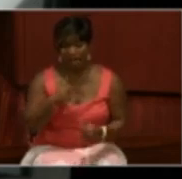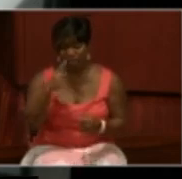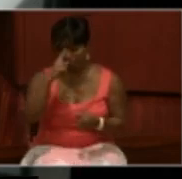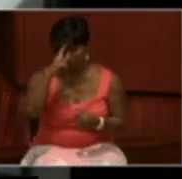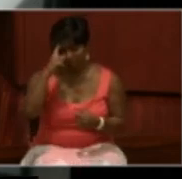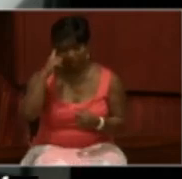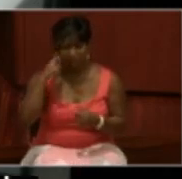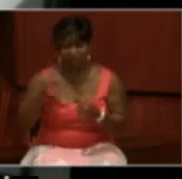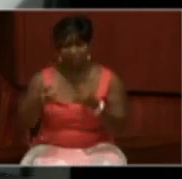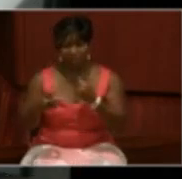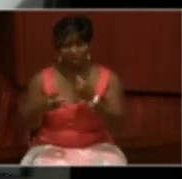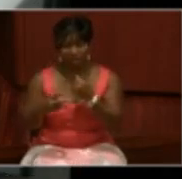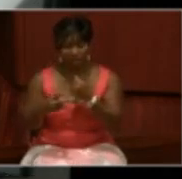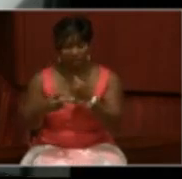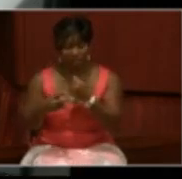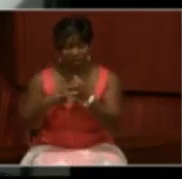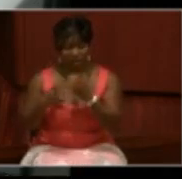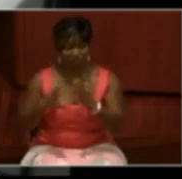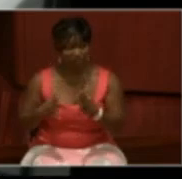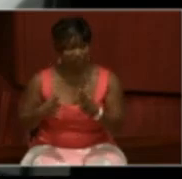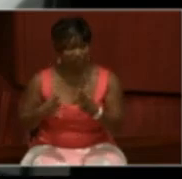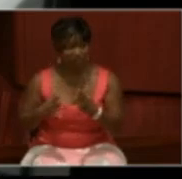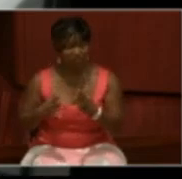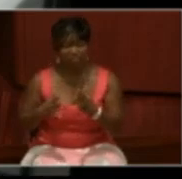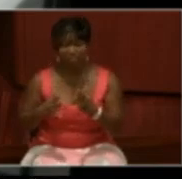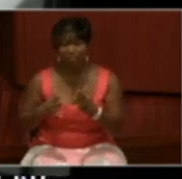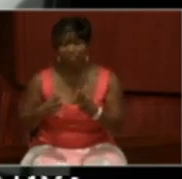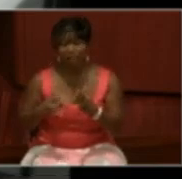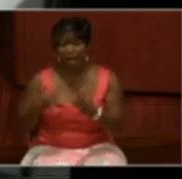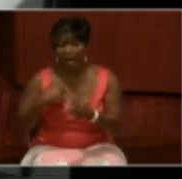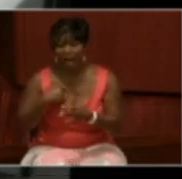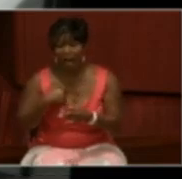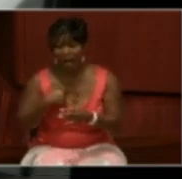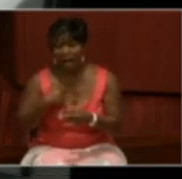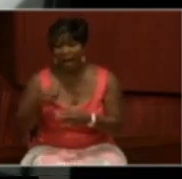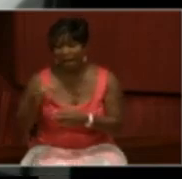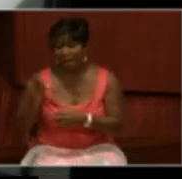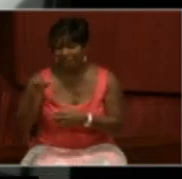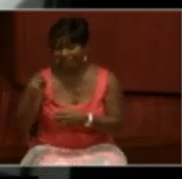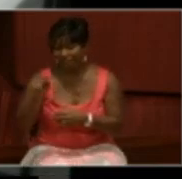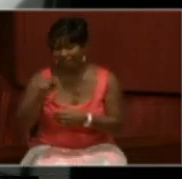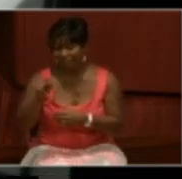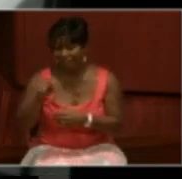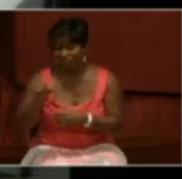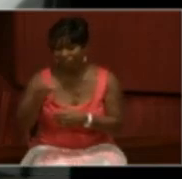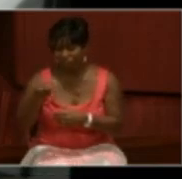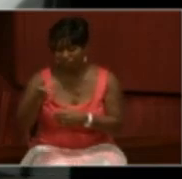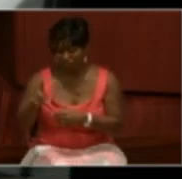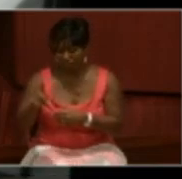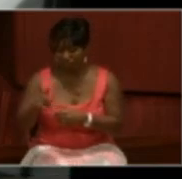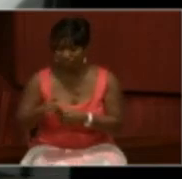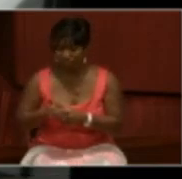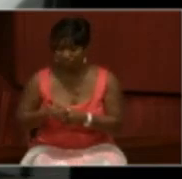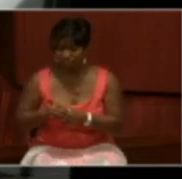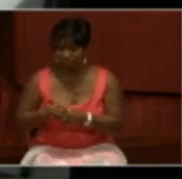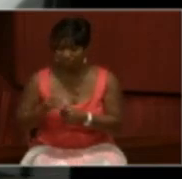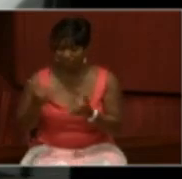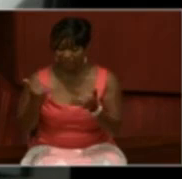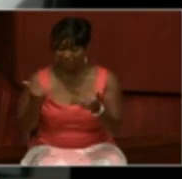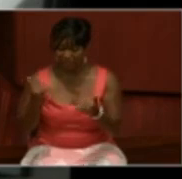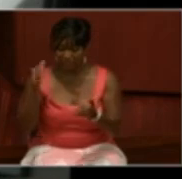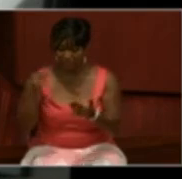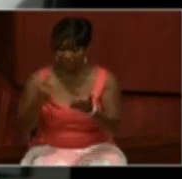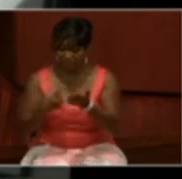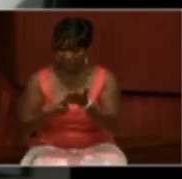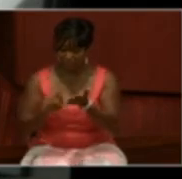civilian personnel records. My colleague Theresa Fitzgerald works with the military personnel records. And again, we're here today to discuss our holdings